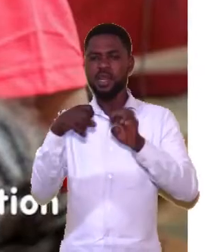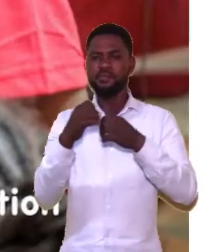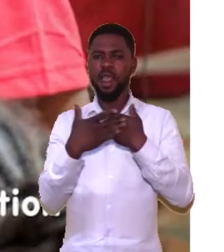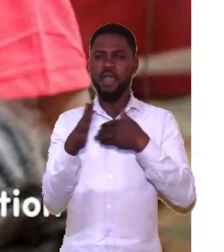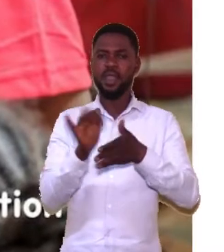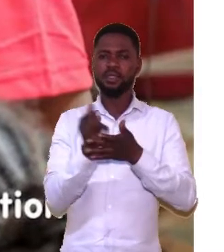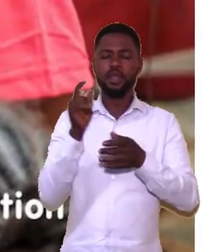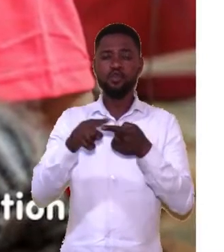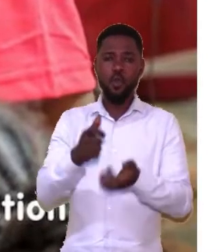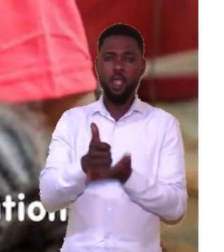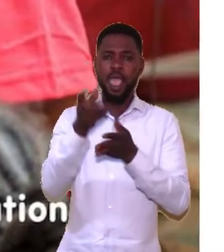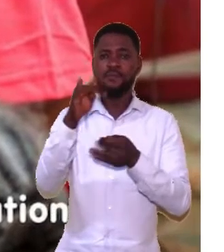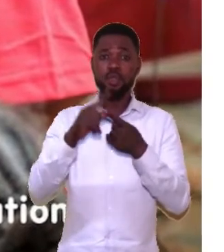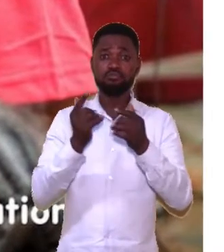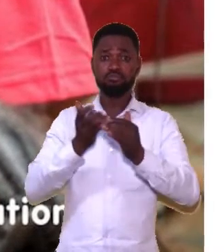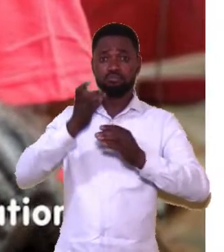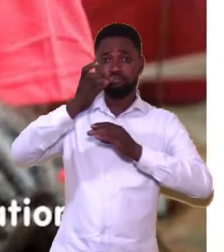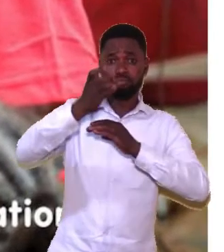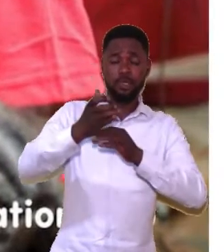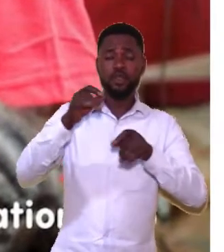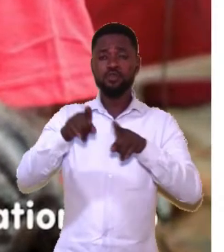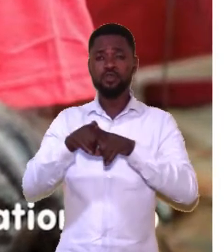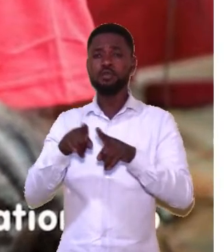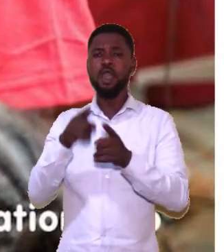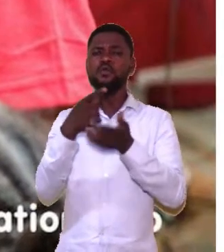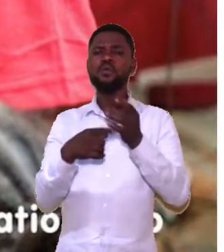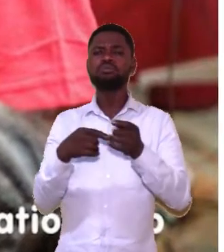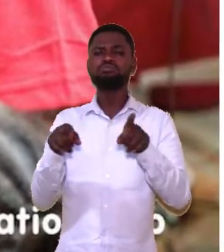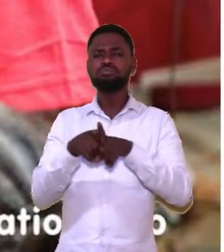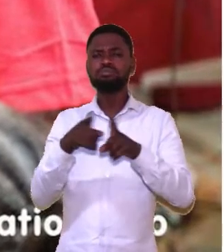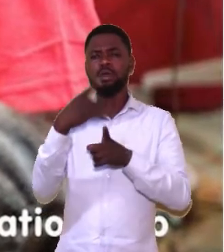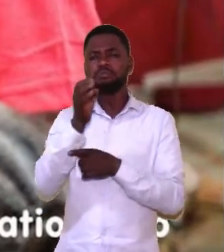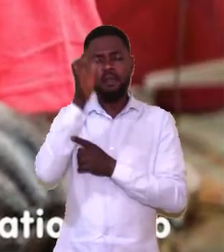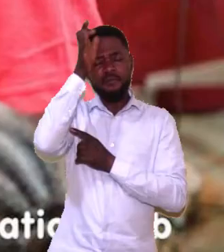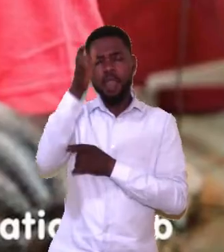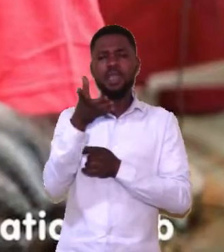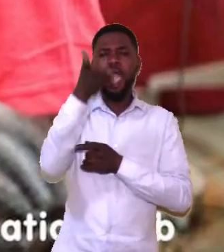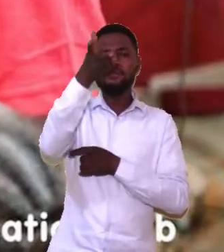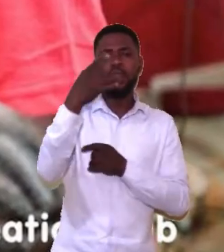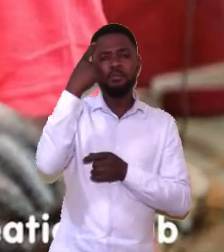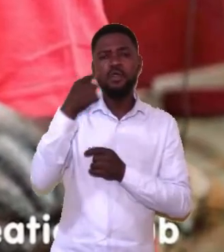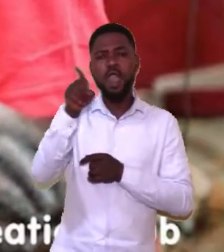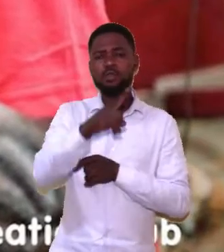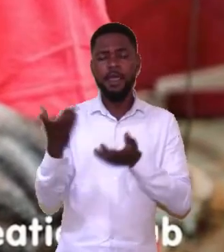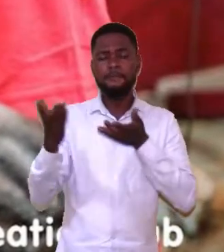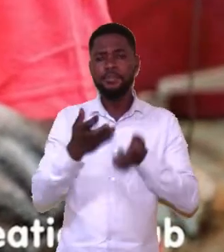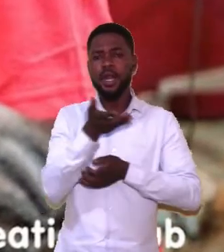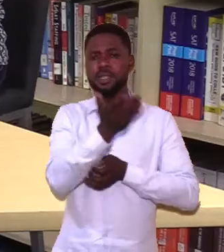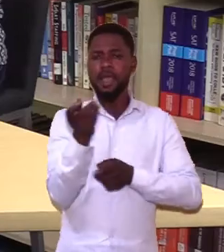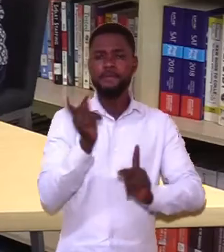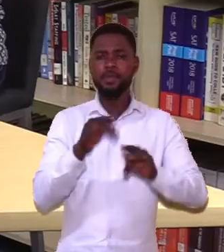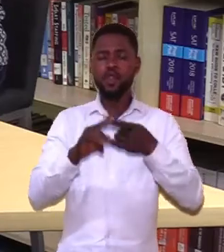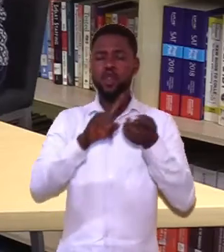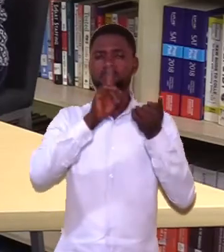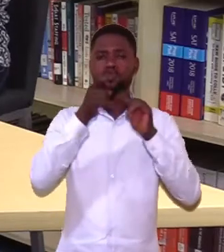environment. And then even after that, we'll be helping them explore STEM careers. So, what sort of careers are available for you? Bring